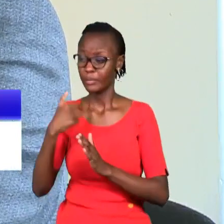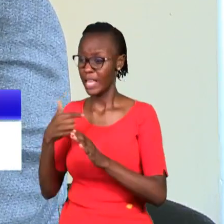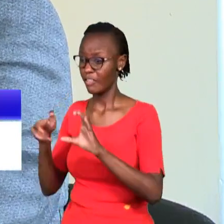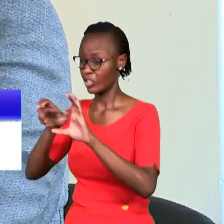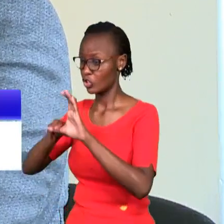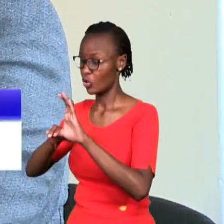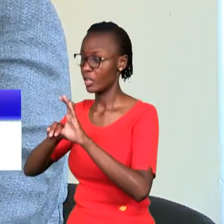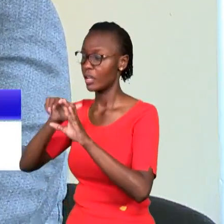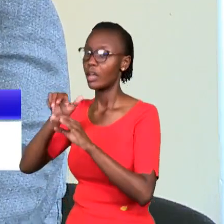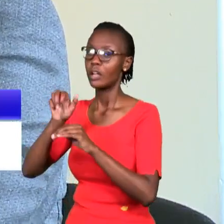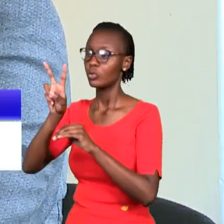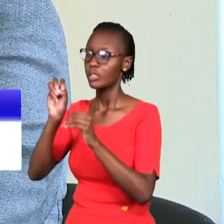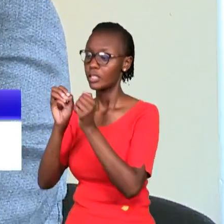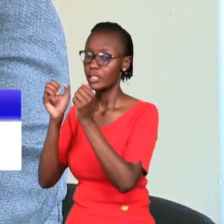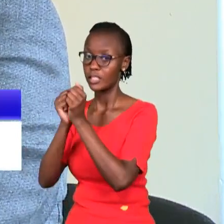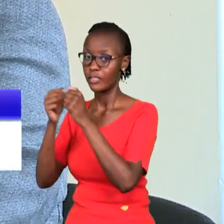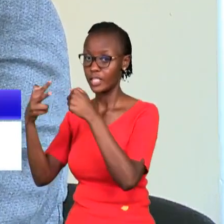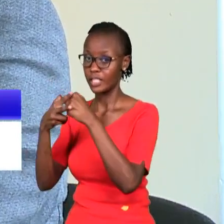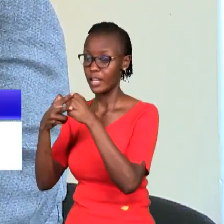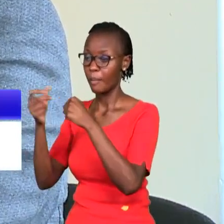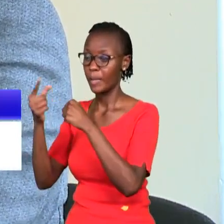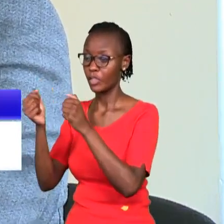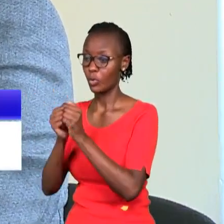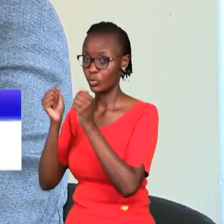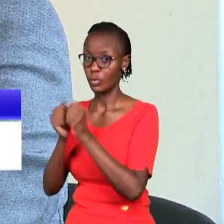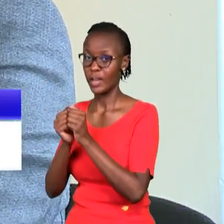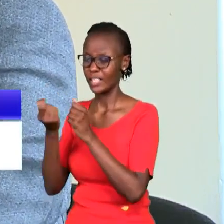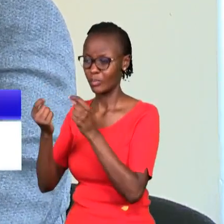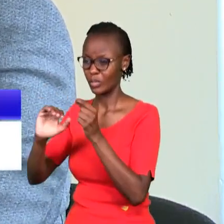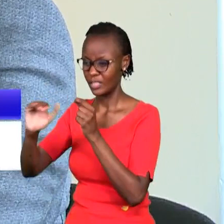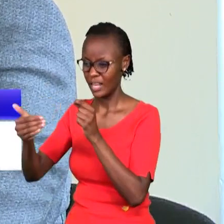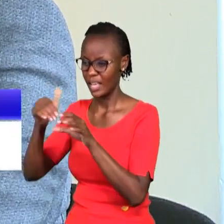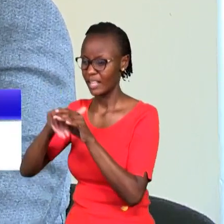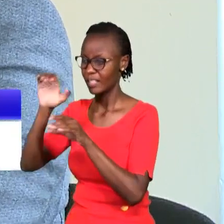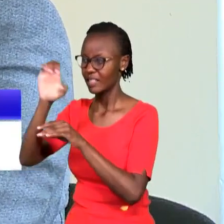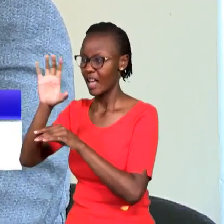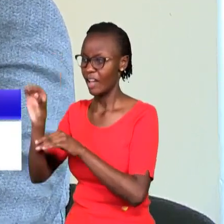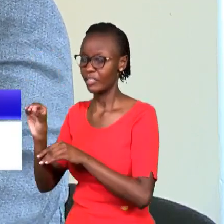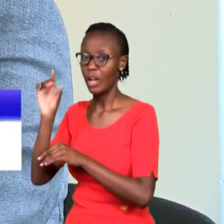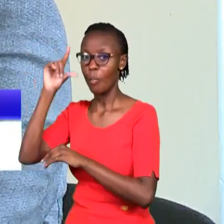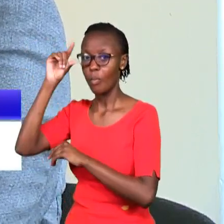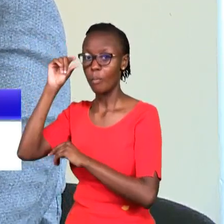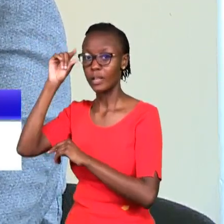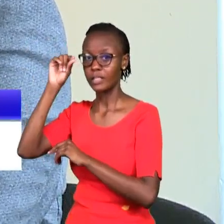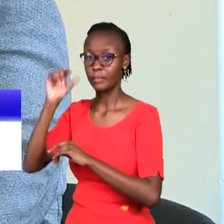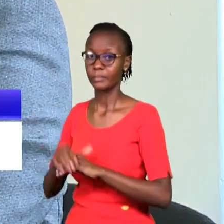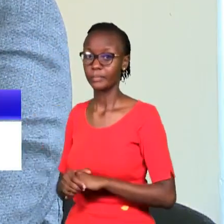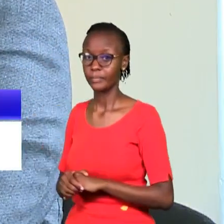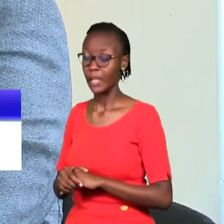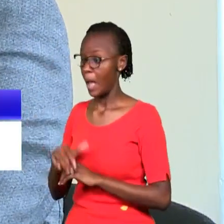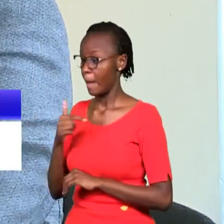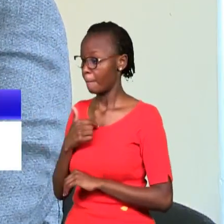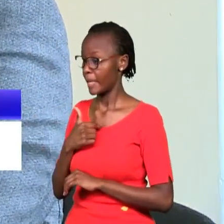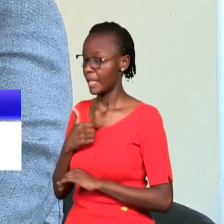think it must have been October. And I joined in the smallest city back then in East Africa, that is Mombasa. And I joined as